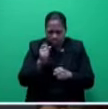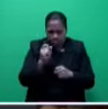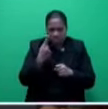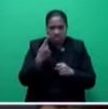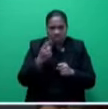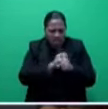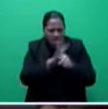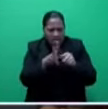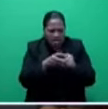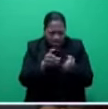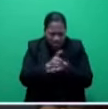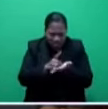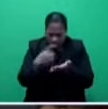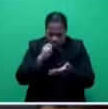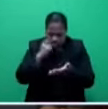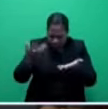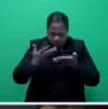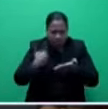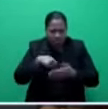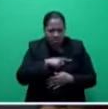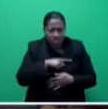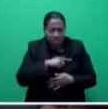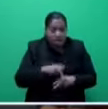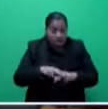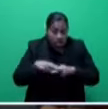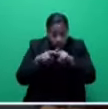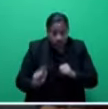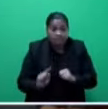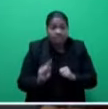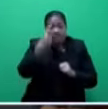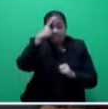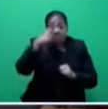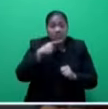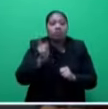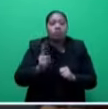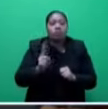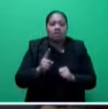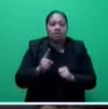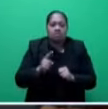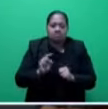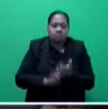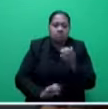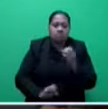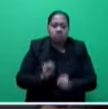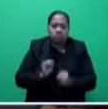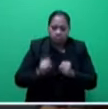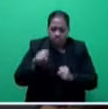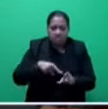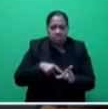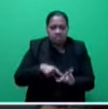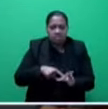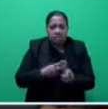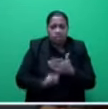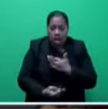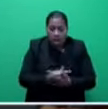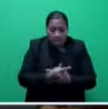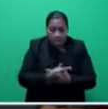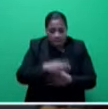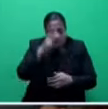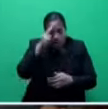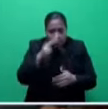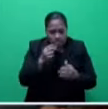world. Fiji's first case was announced in March this year. Fear gripped our beloved nation. Fear for our